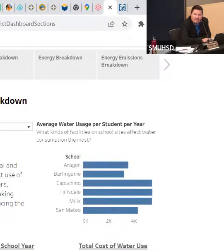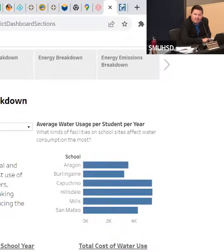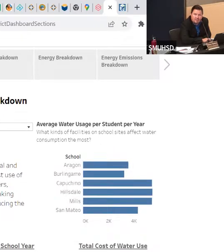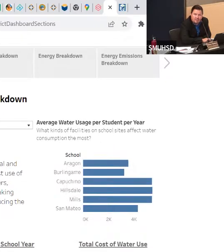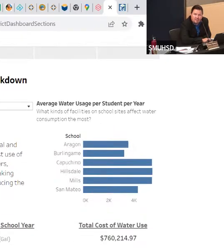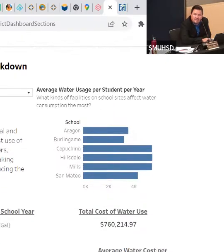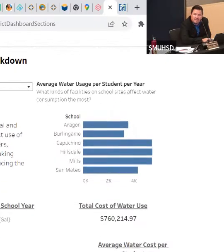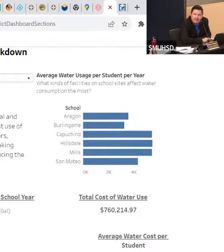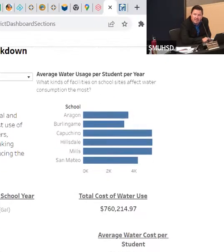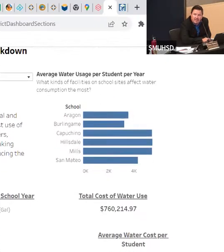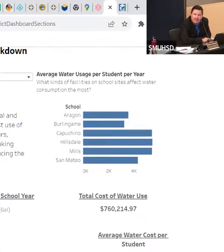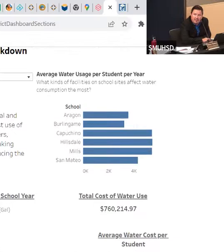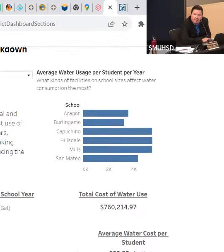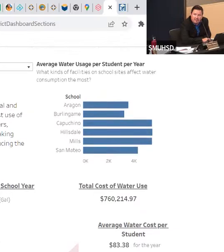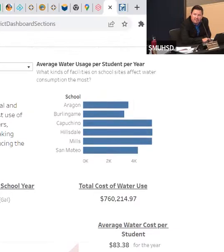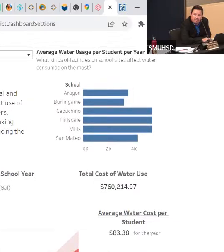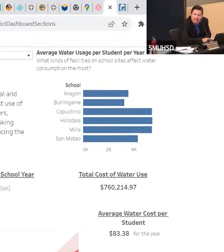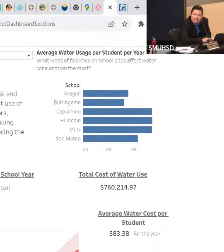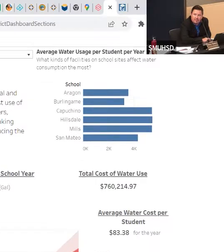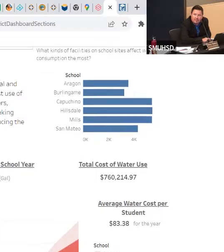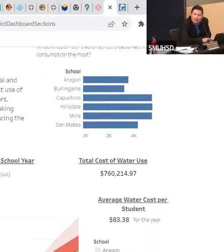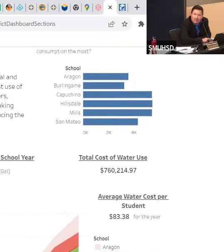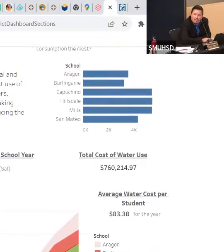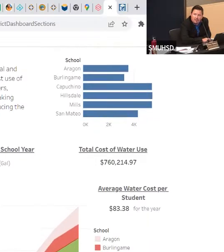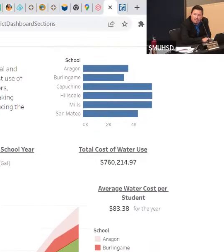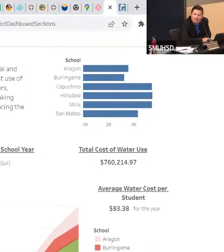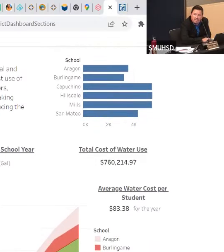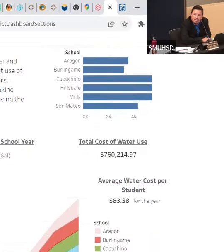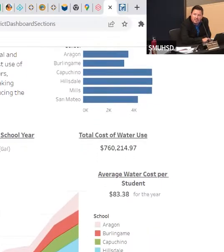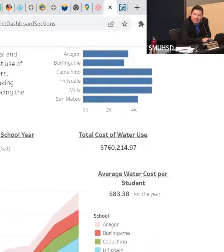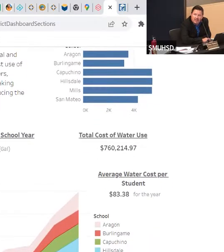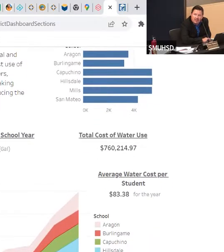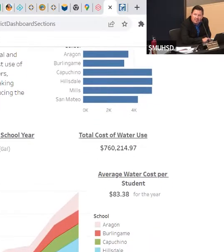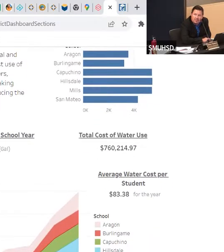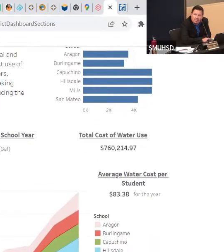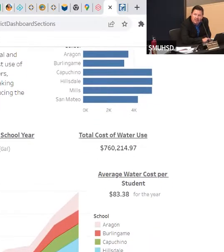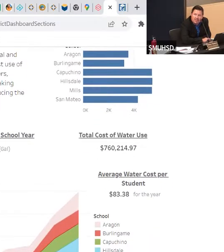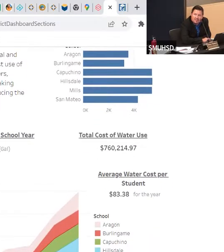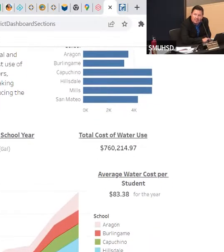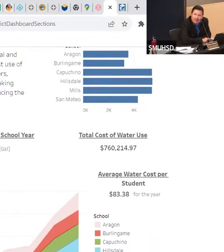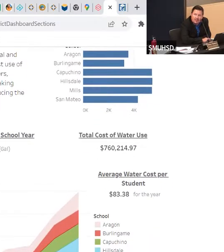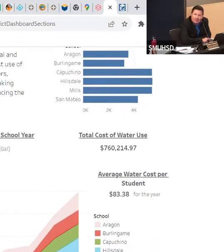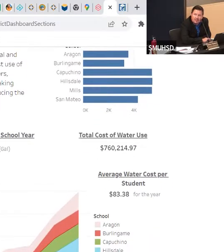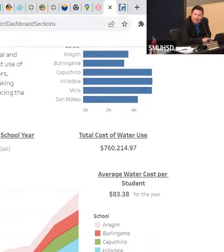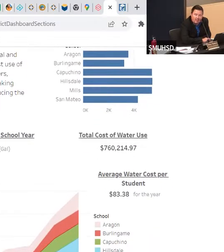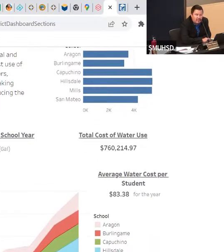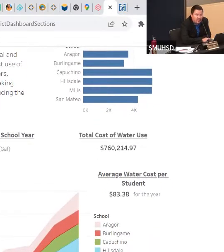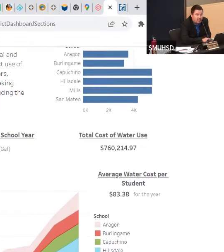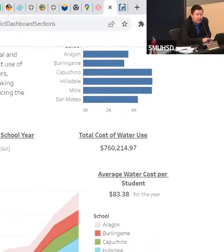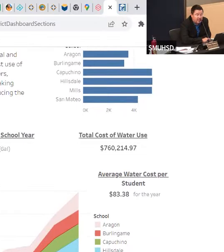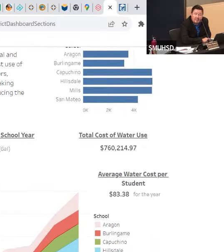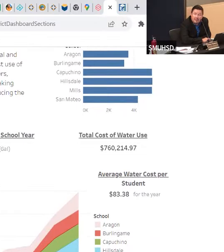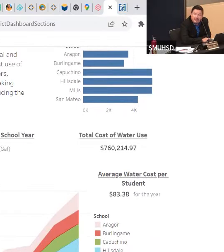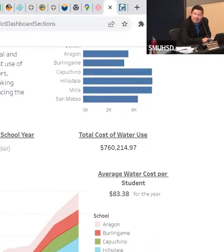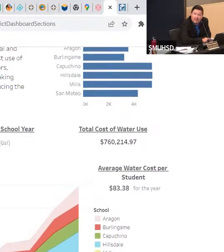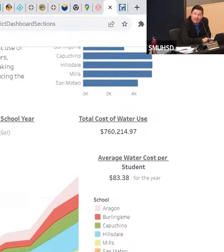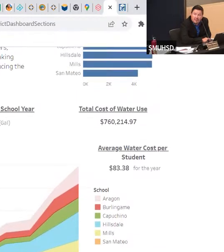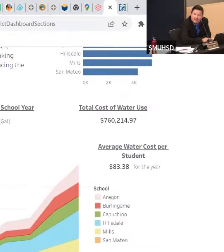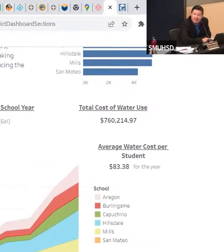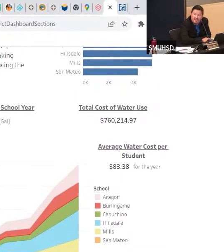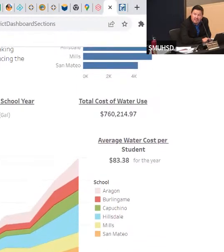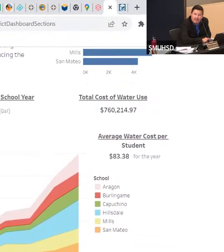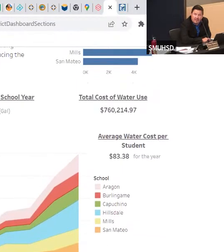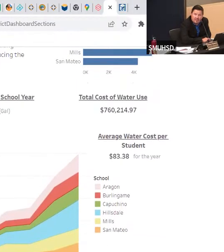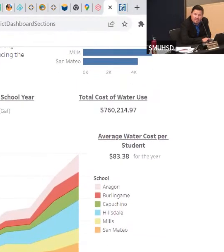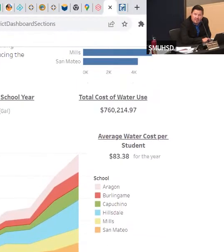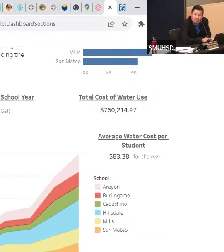student. We also have total water usage, the total cost of water use of about